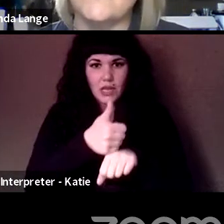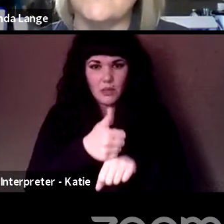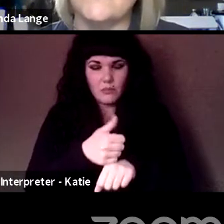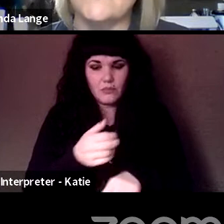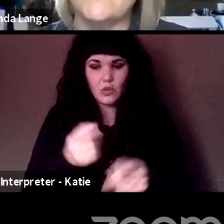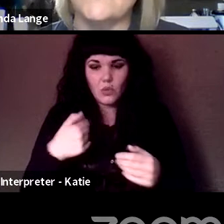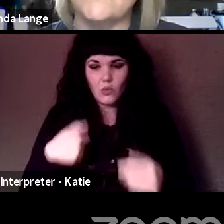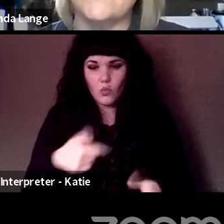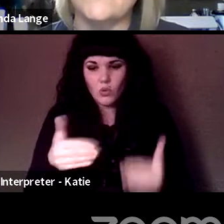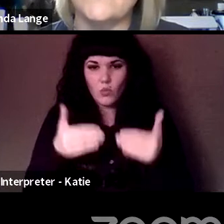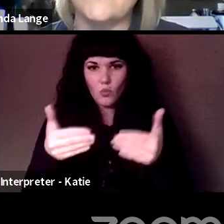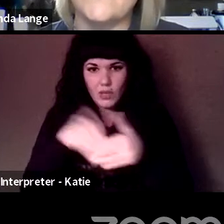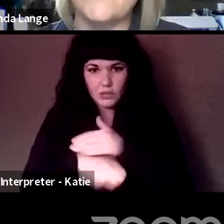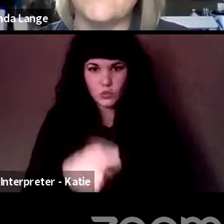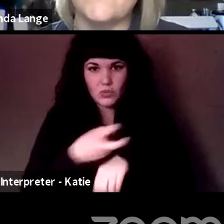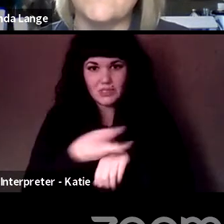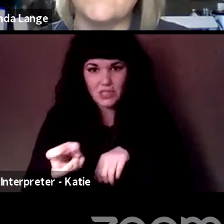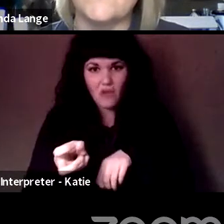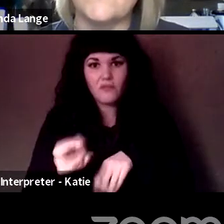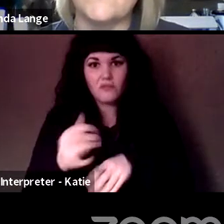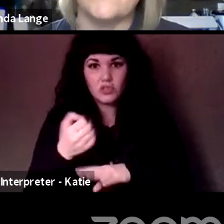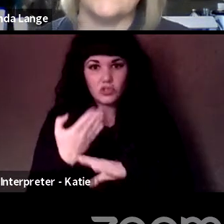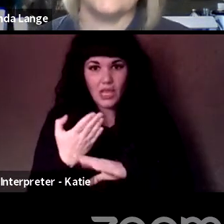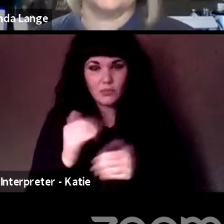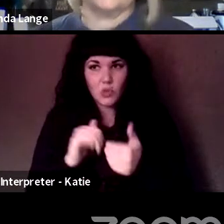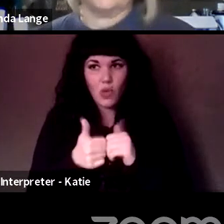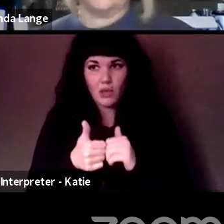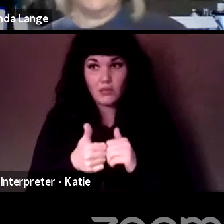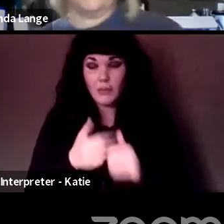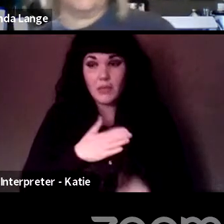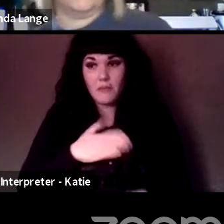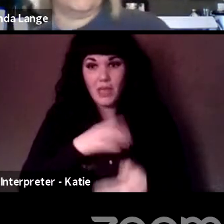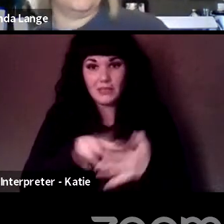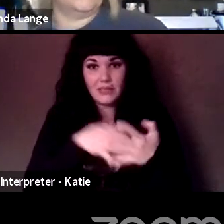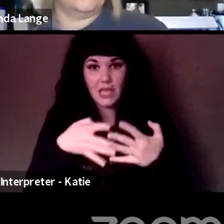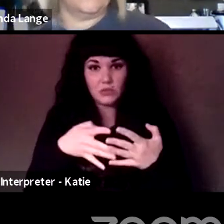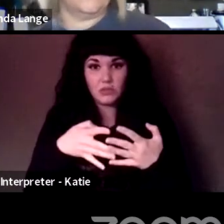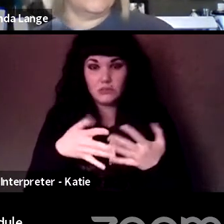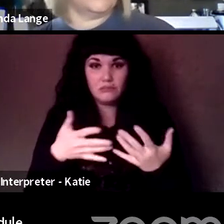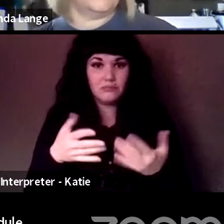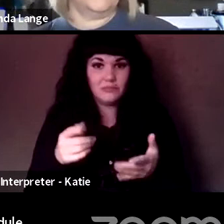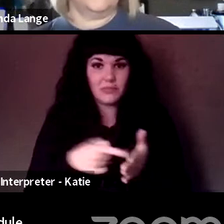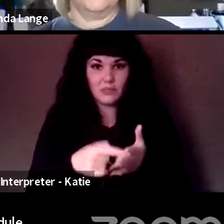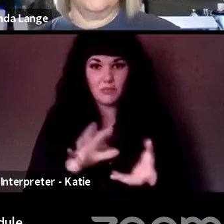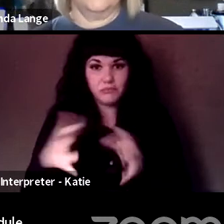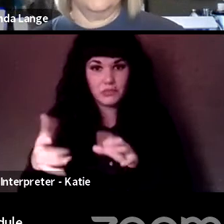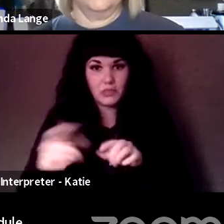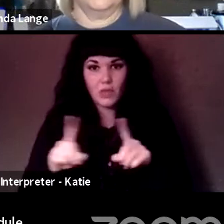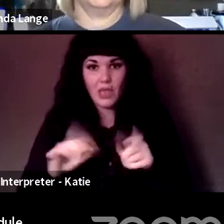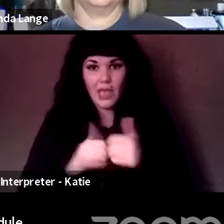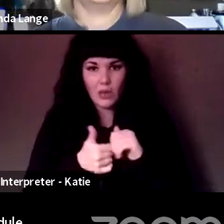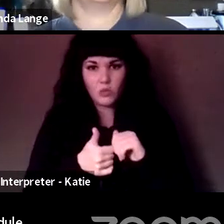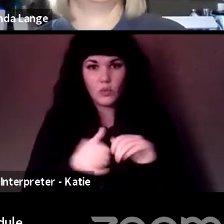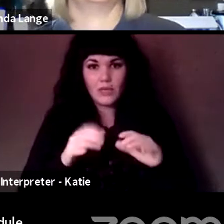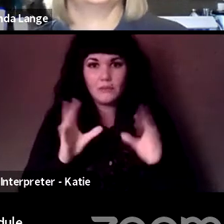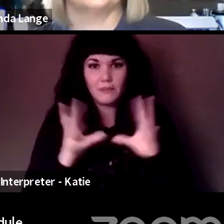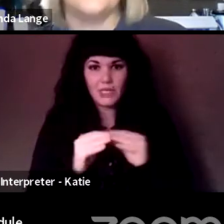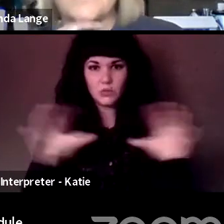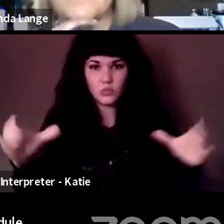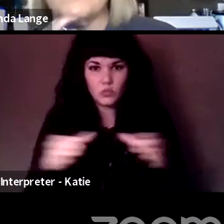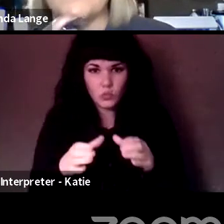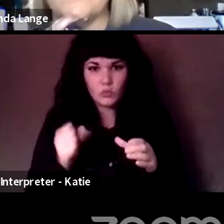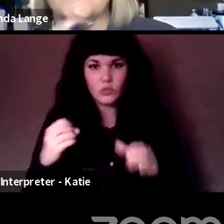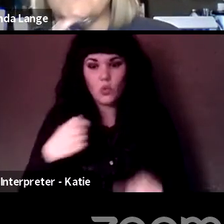is everyone's schedule, how do we move as a group so that there's a consensus that we're doing the work, we're doing it well, and we're doing it with